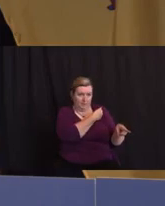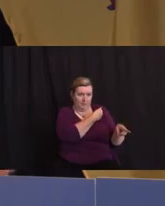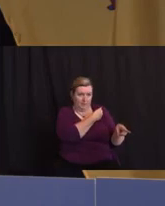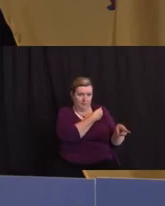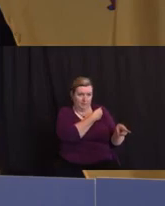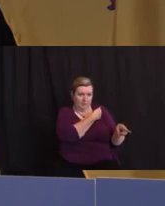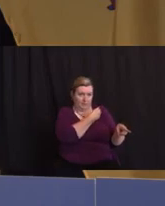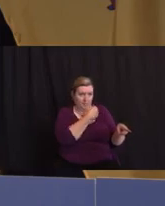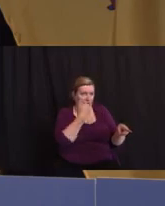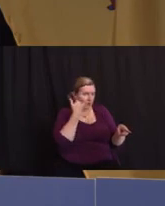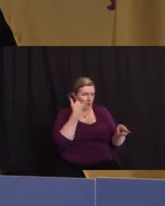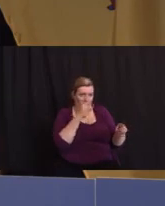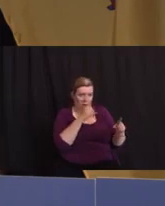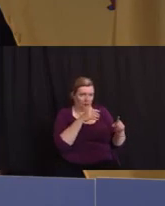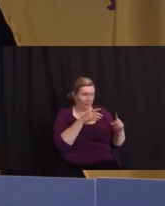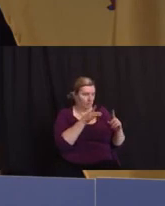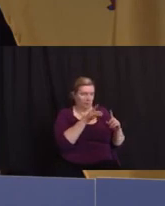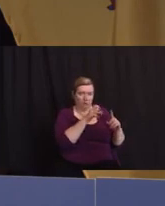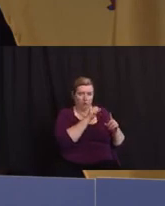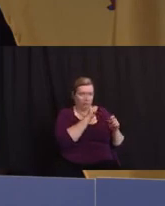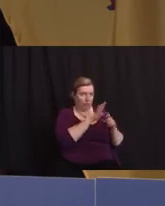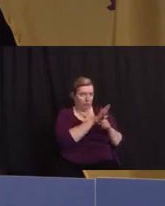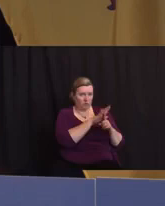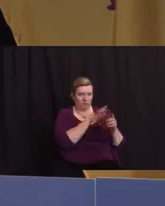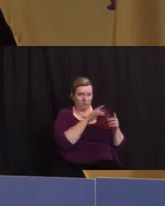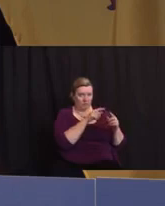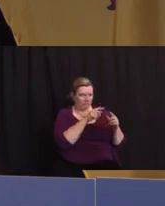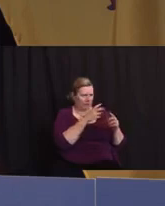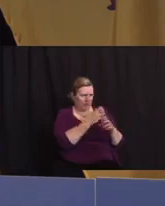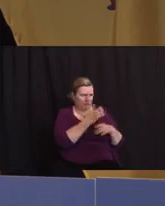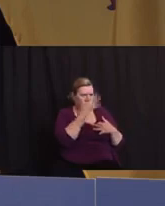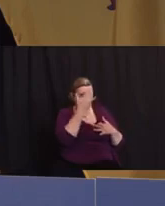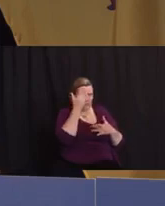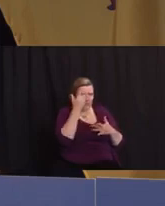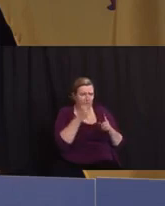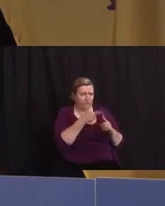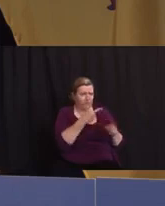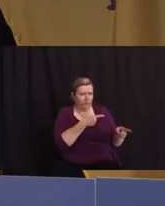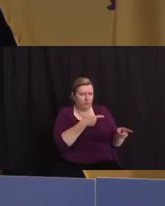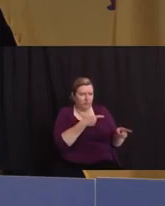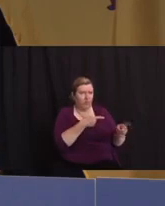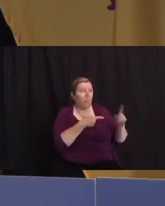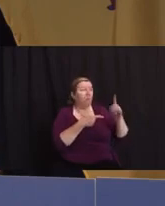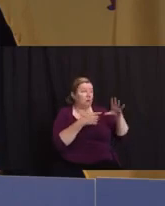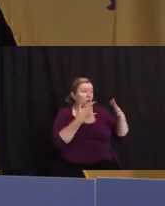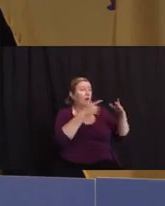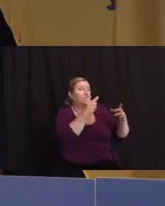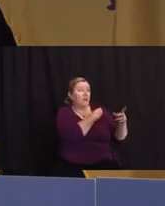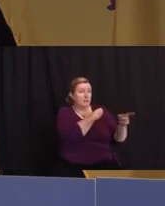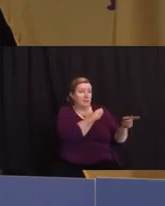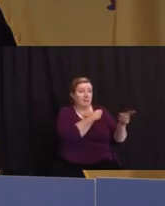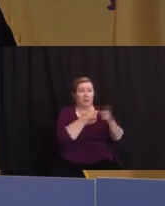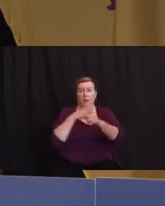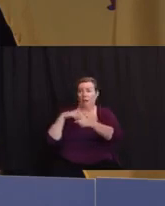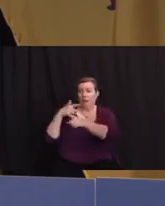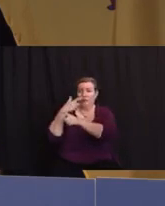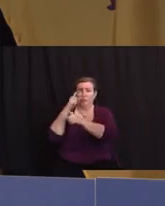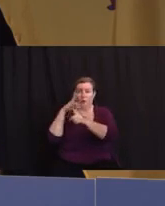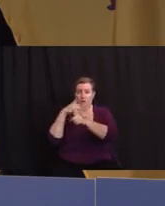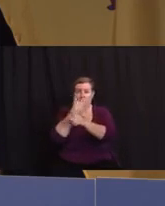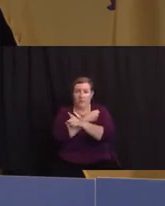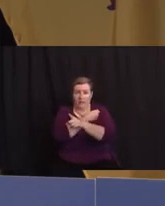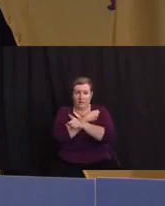first place? Well, you're not going to get sick. Now, if I compare those to 100 people who weren't vaccinated, and let's say 20 of those people